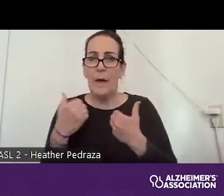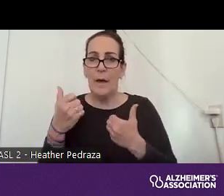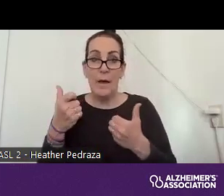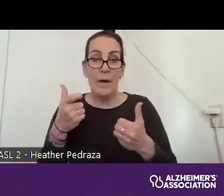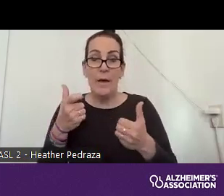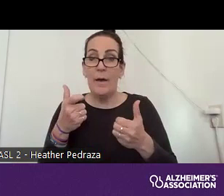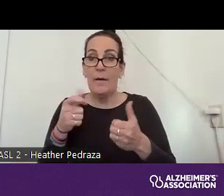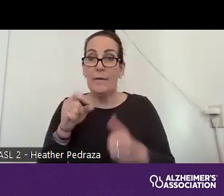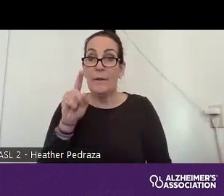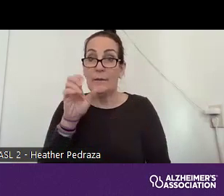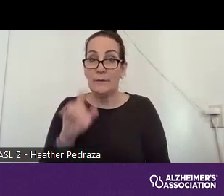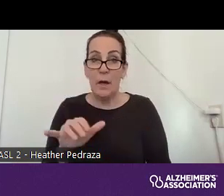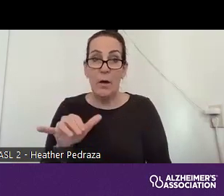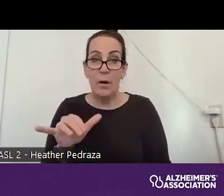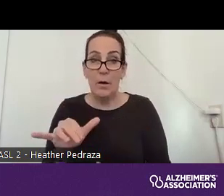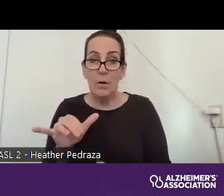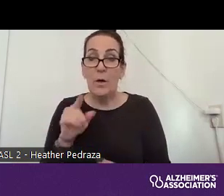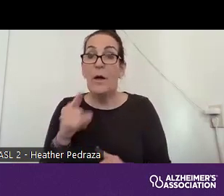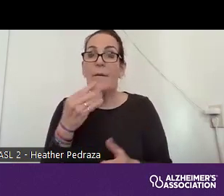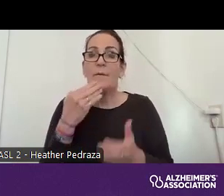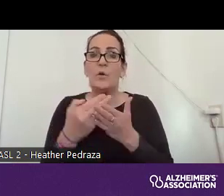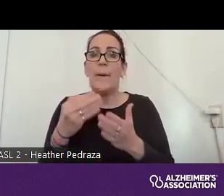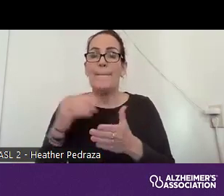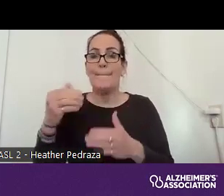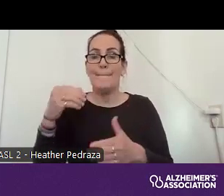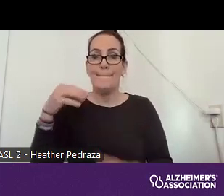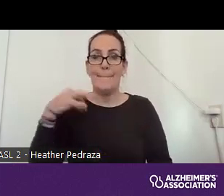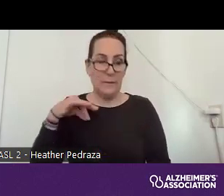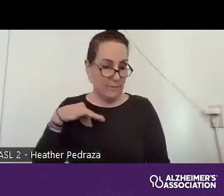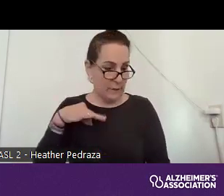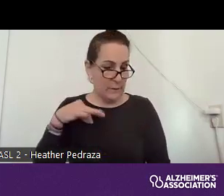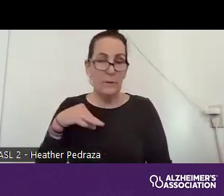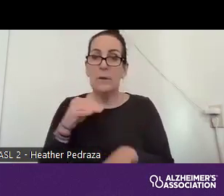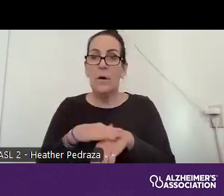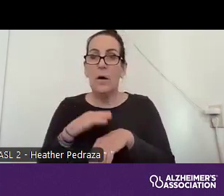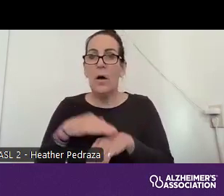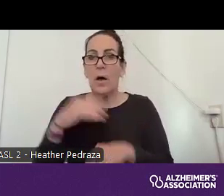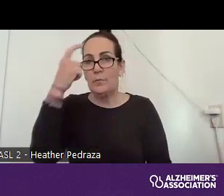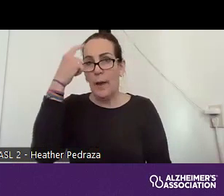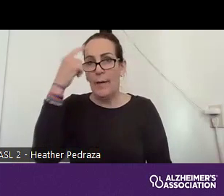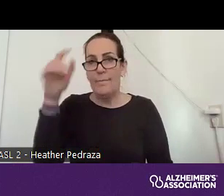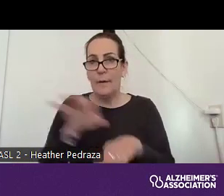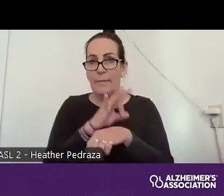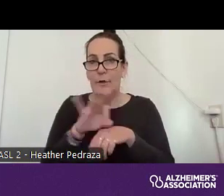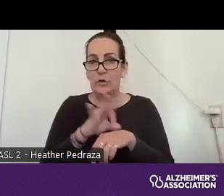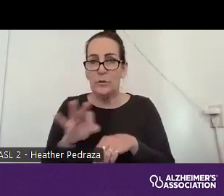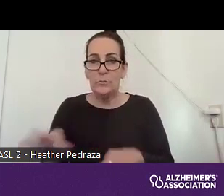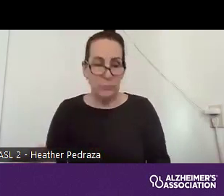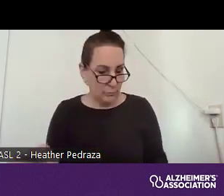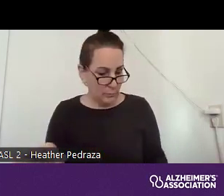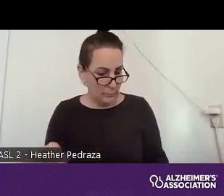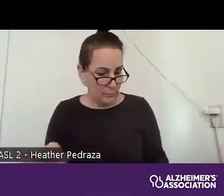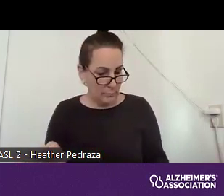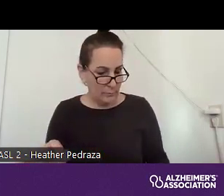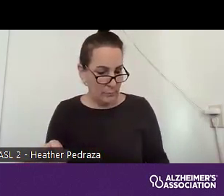had an even significantly greater benefit on cognitive function. This was just that first headline, top